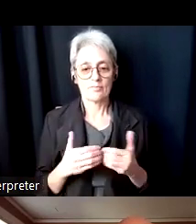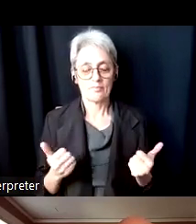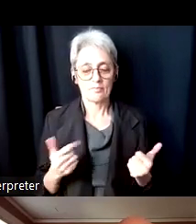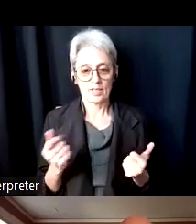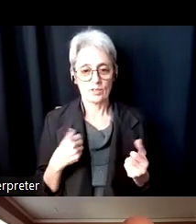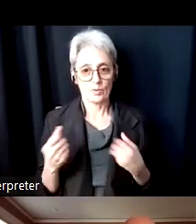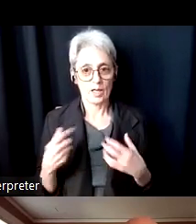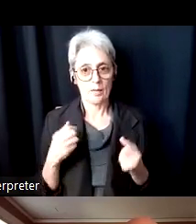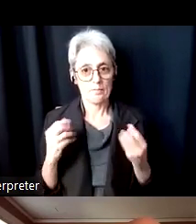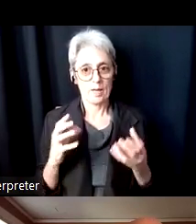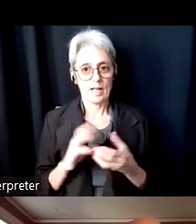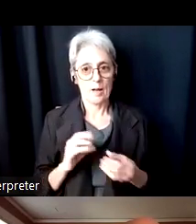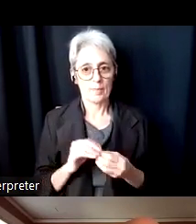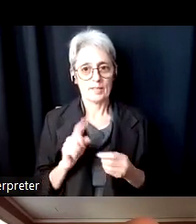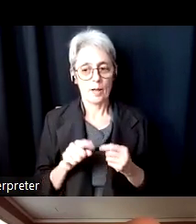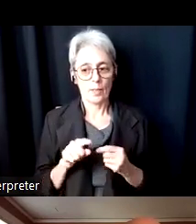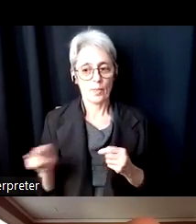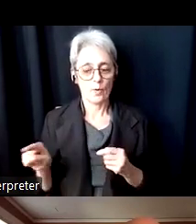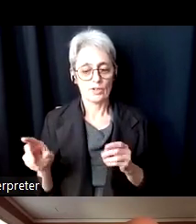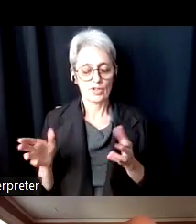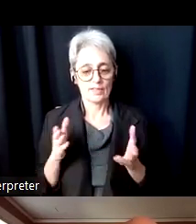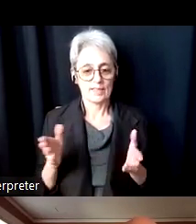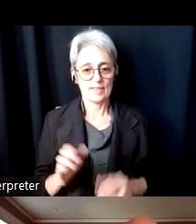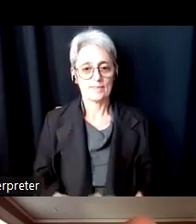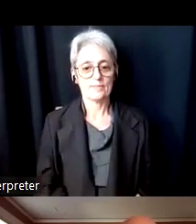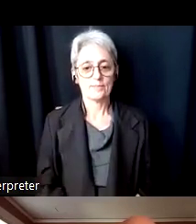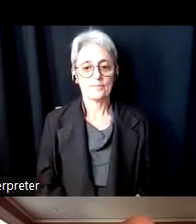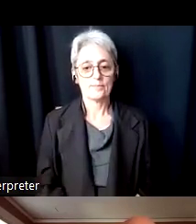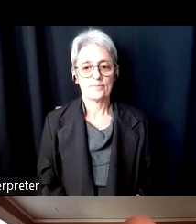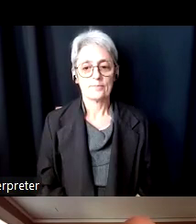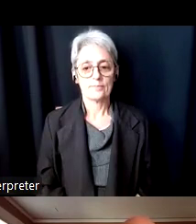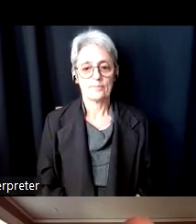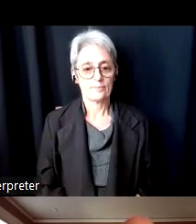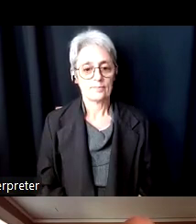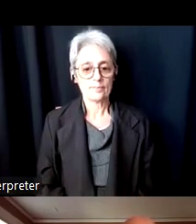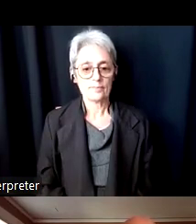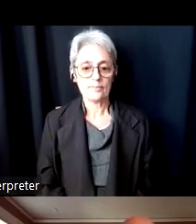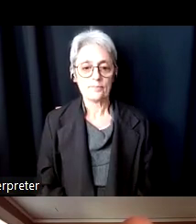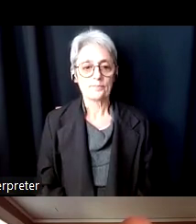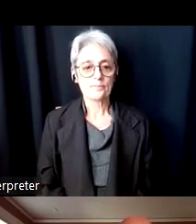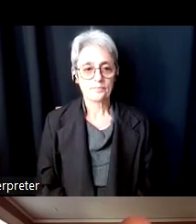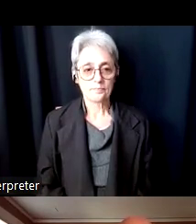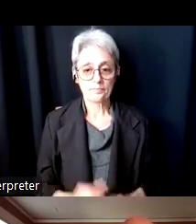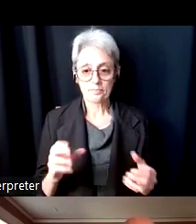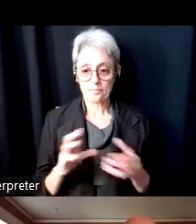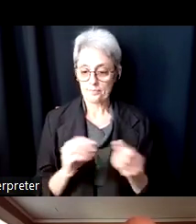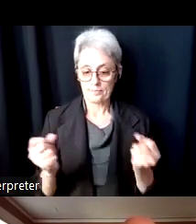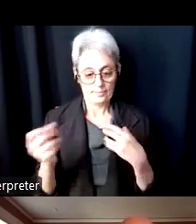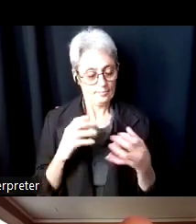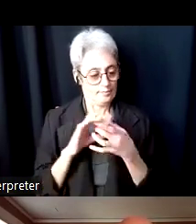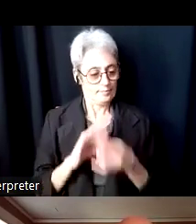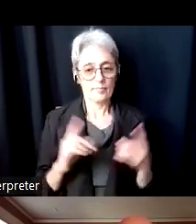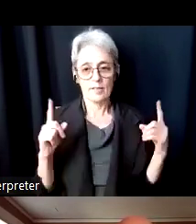received about those services. I will note that many of the comments we received were about complex